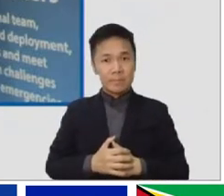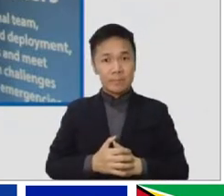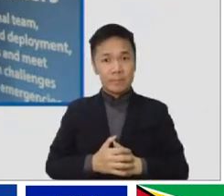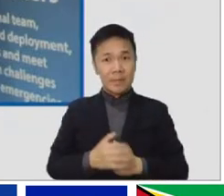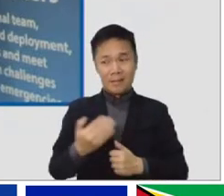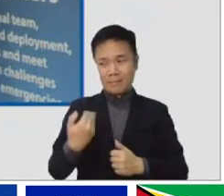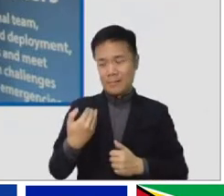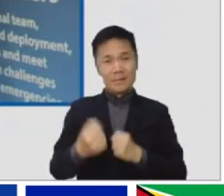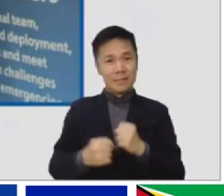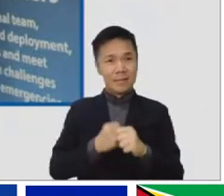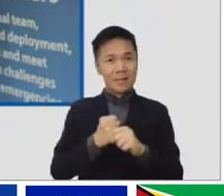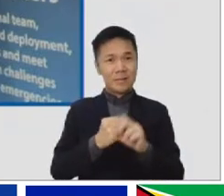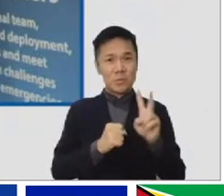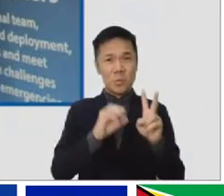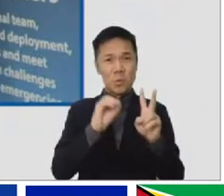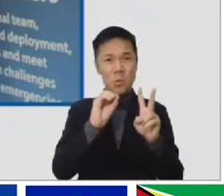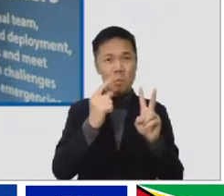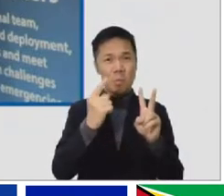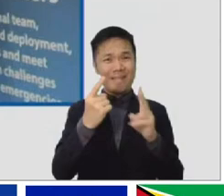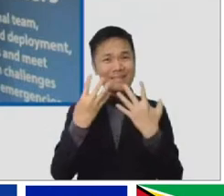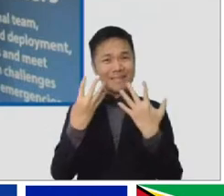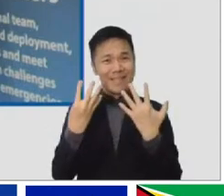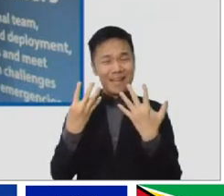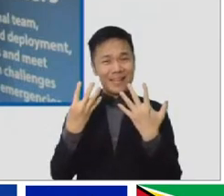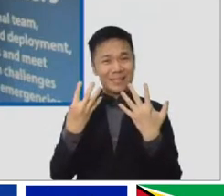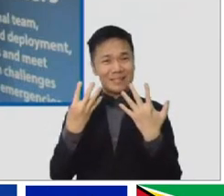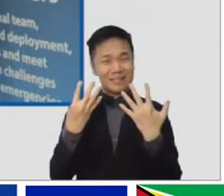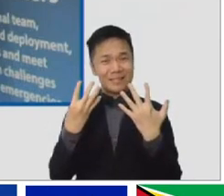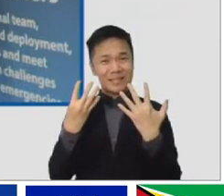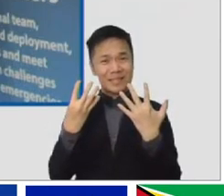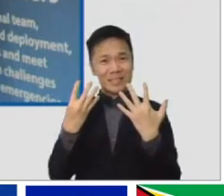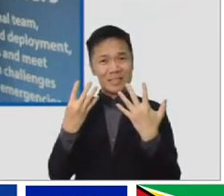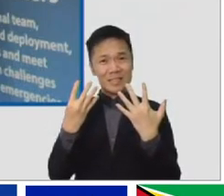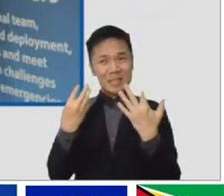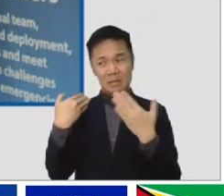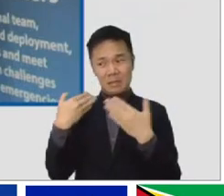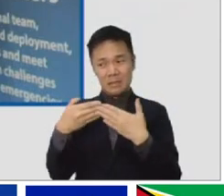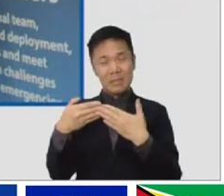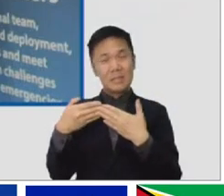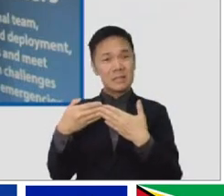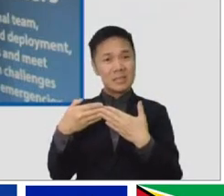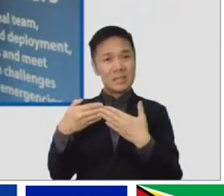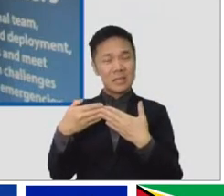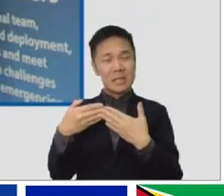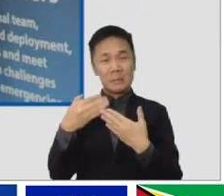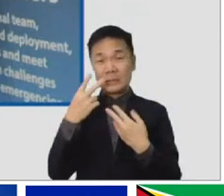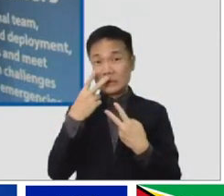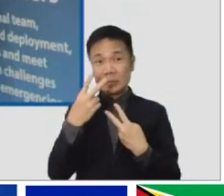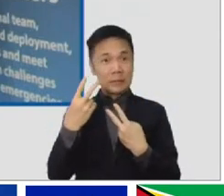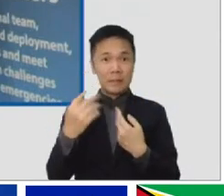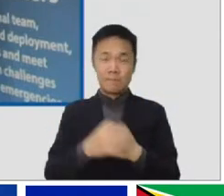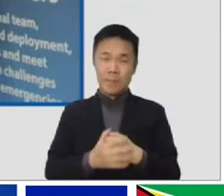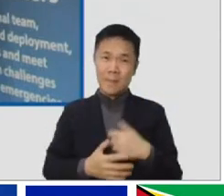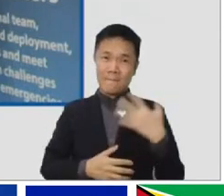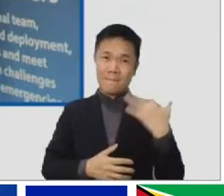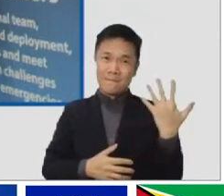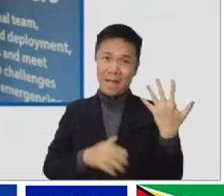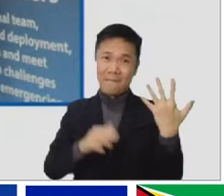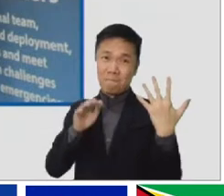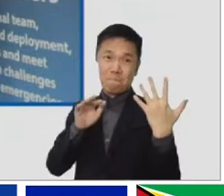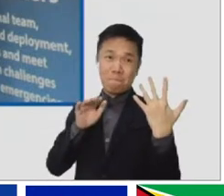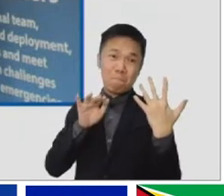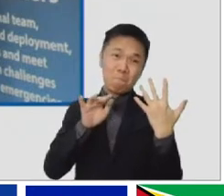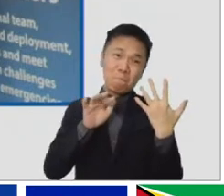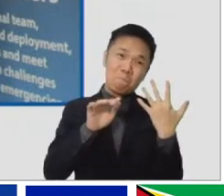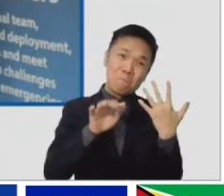2019 up to yesterday, we have 5 million people dying